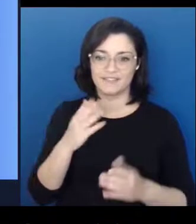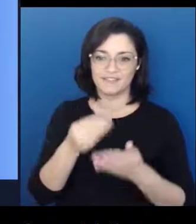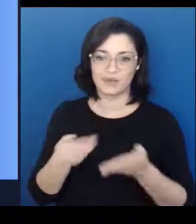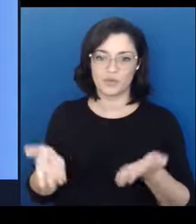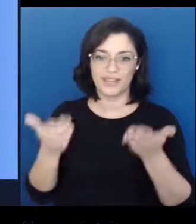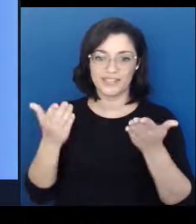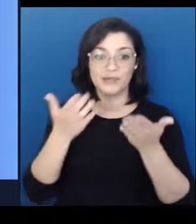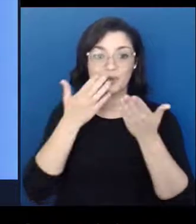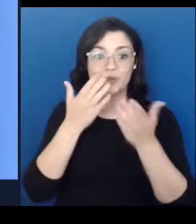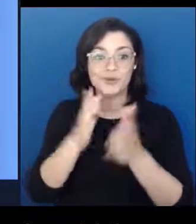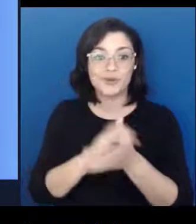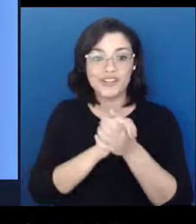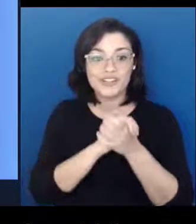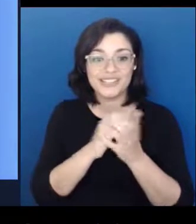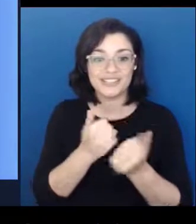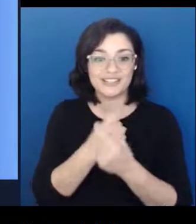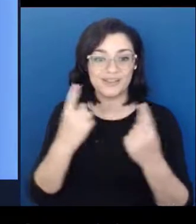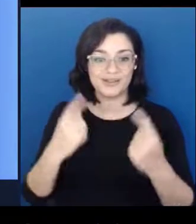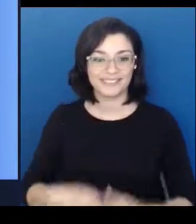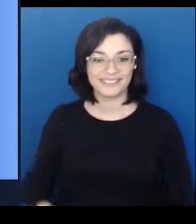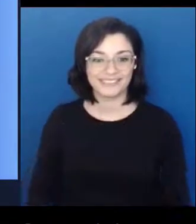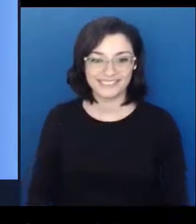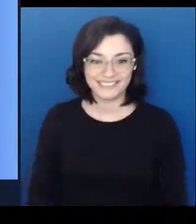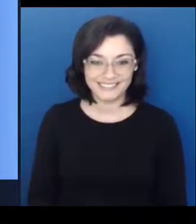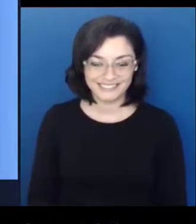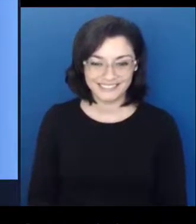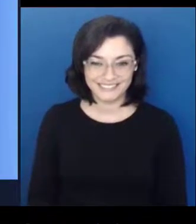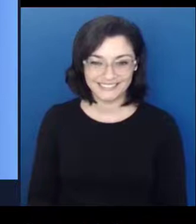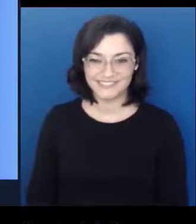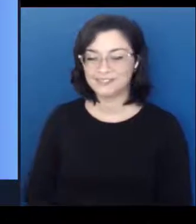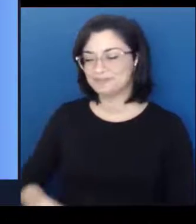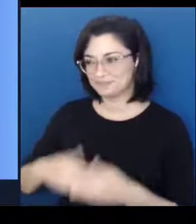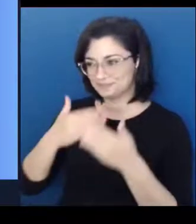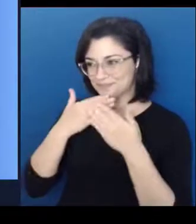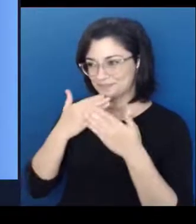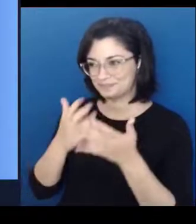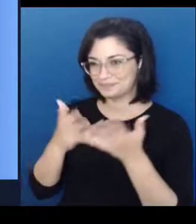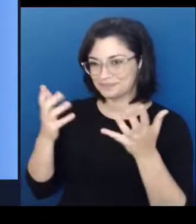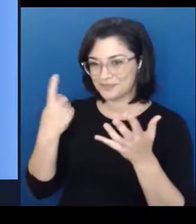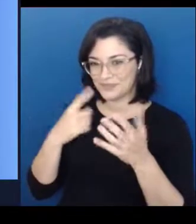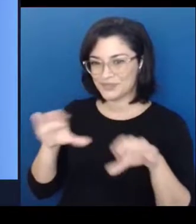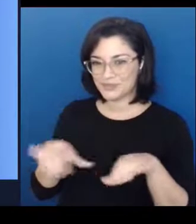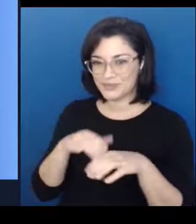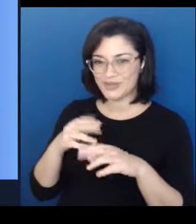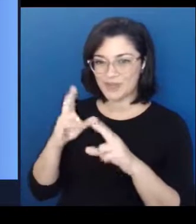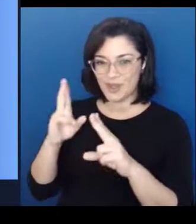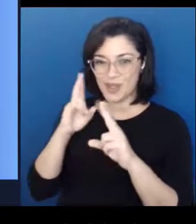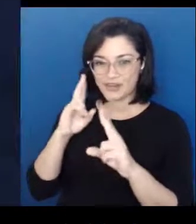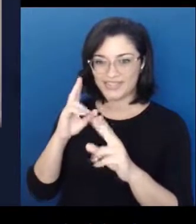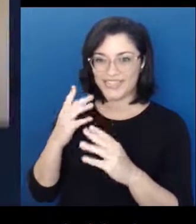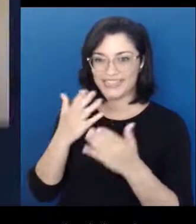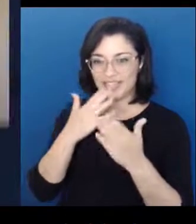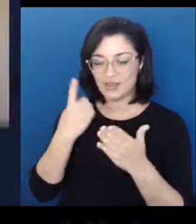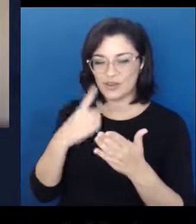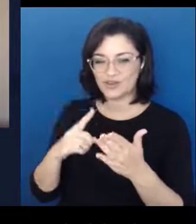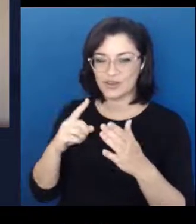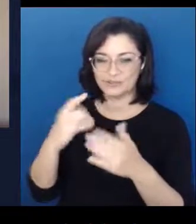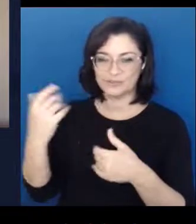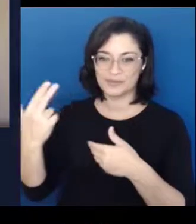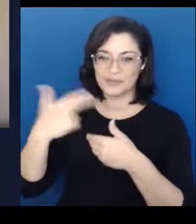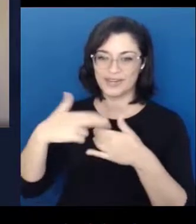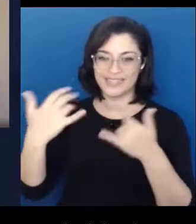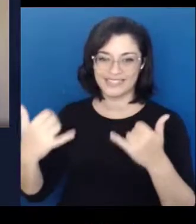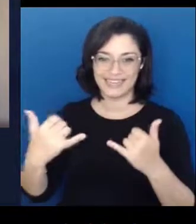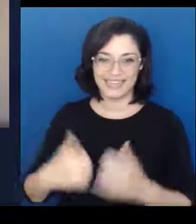Gail, thank you so much for doing the honors, and thank you for joining us today. I had fun. I hope everyone else